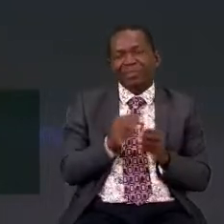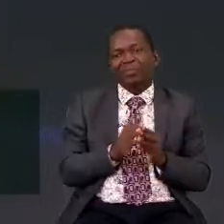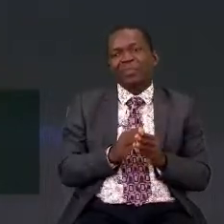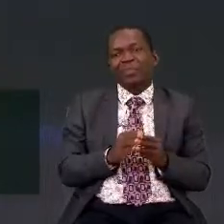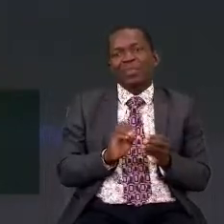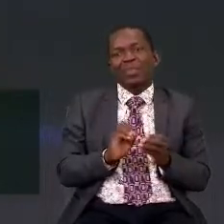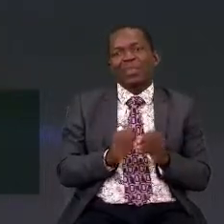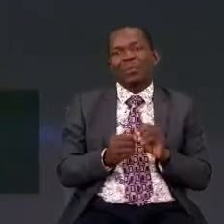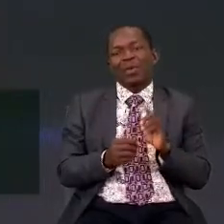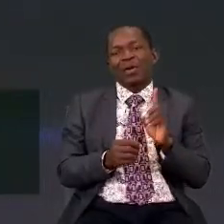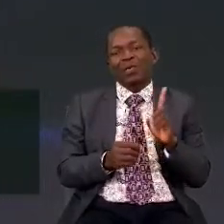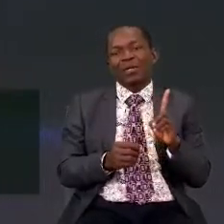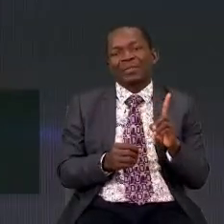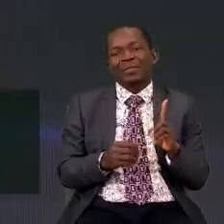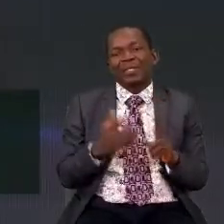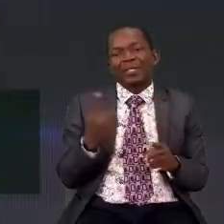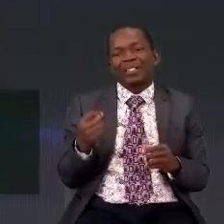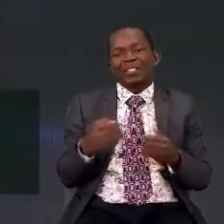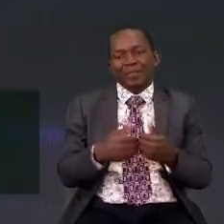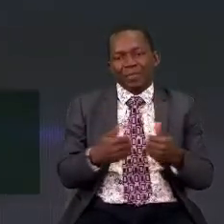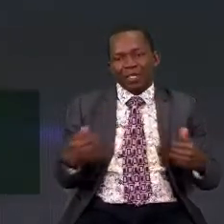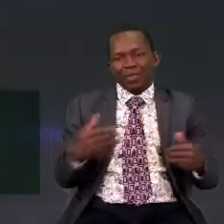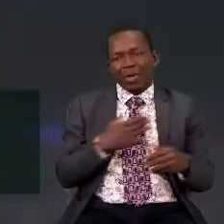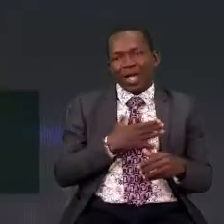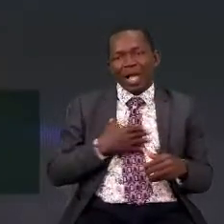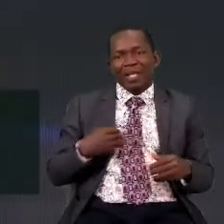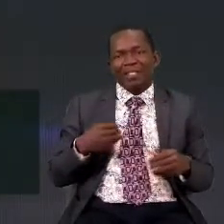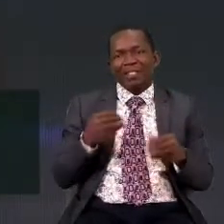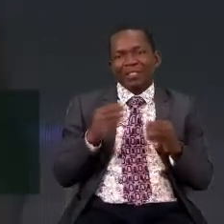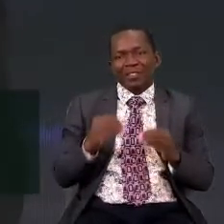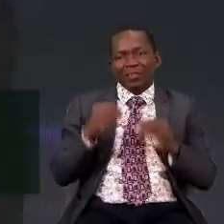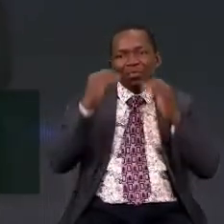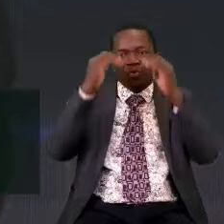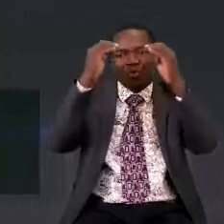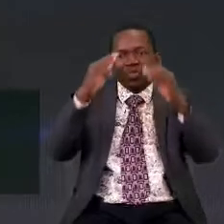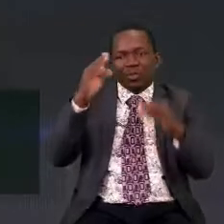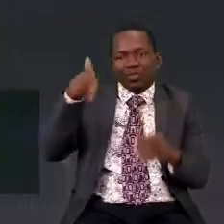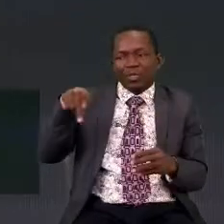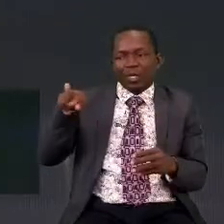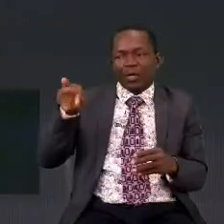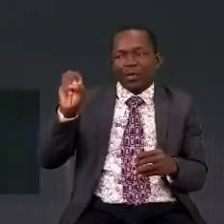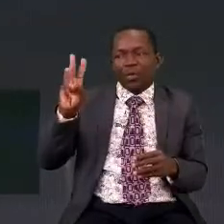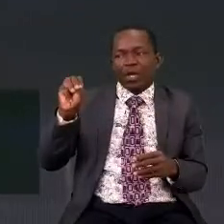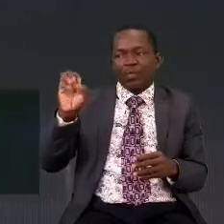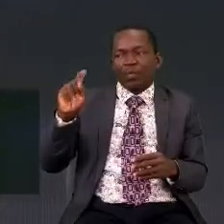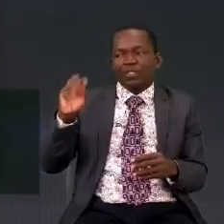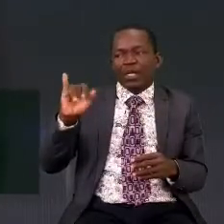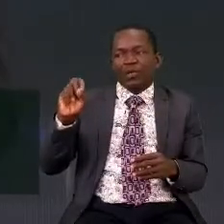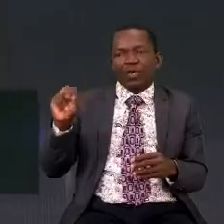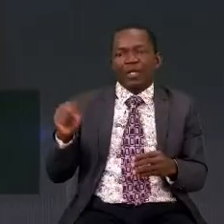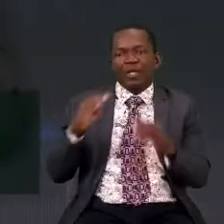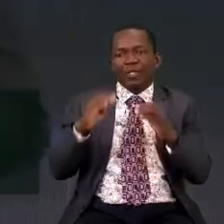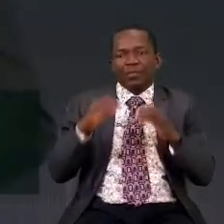of verse one there. Now, after the death of Moses, after the departure